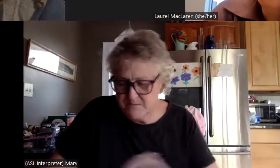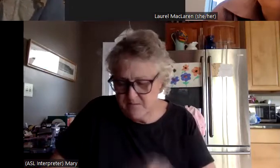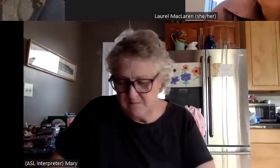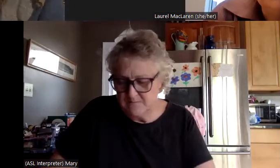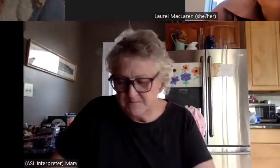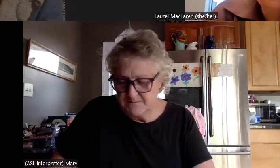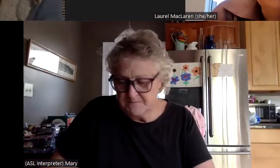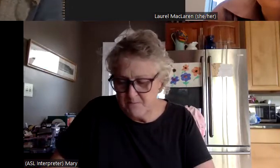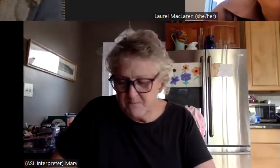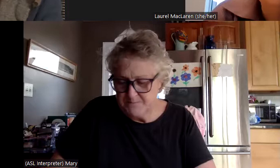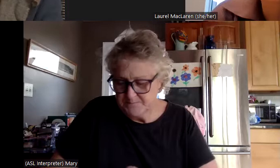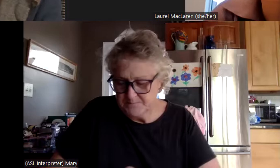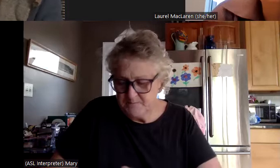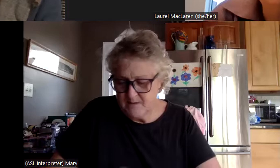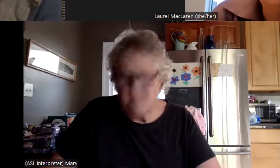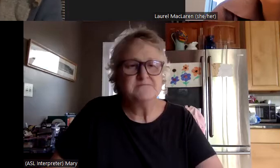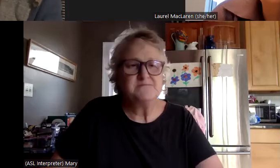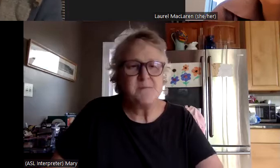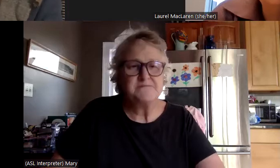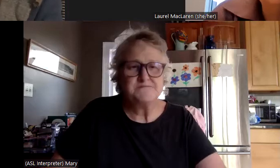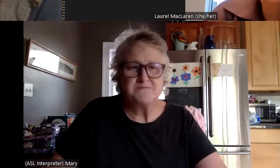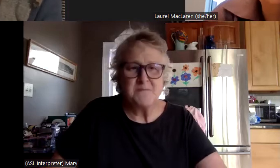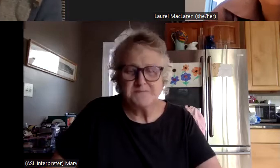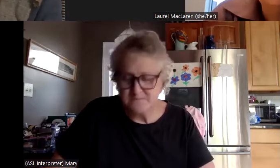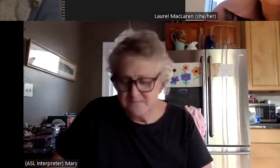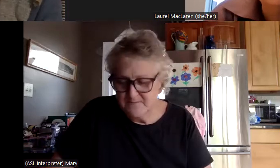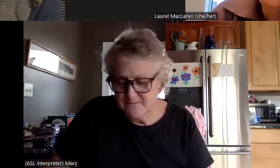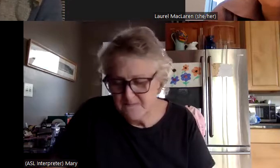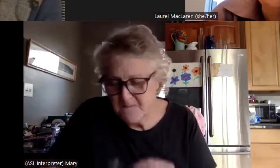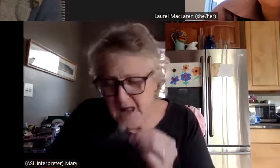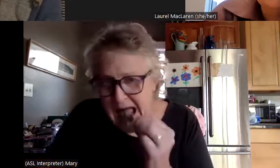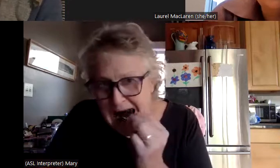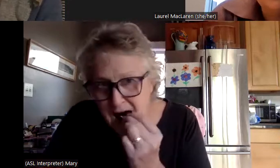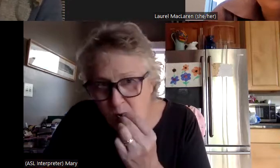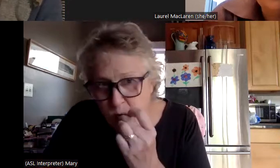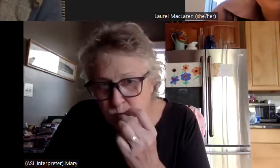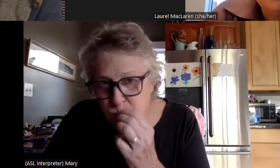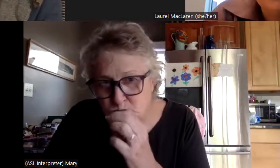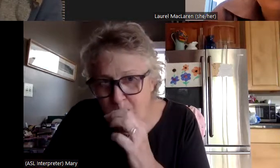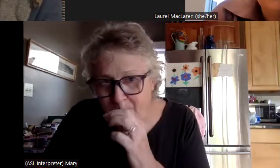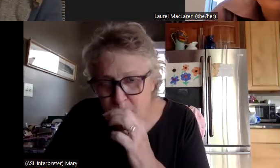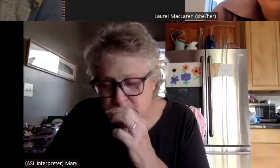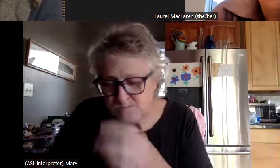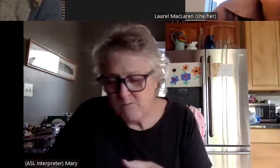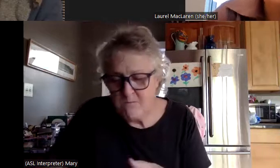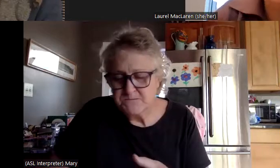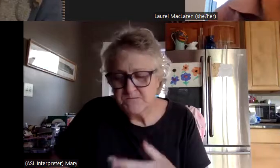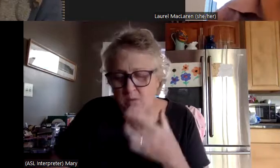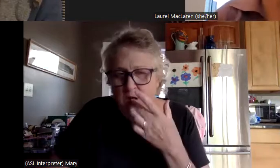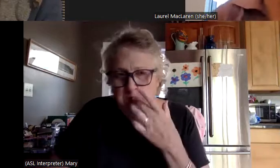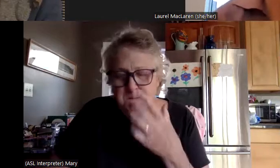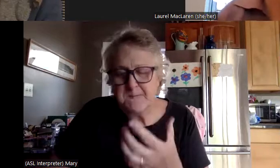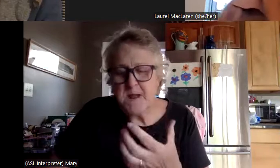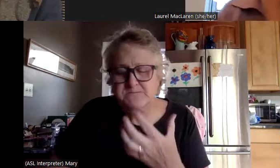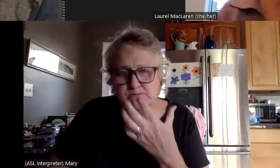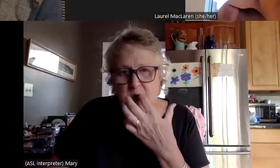from Neolithic site to Neolithic site. That'd be Mm. cool. You're riding across the countryside. You'd be a great